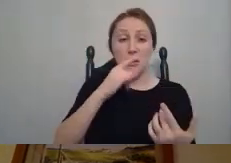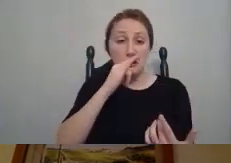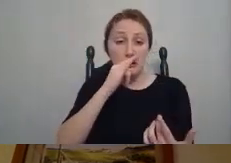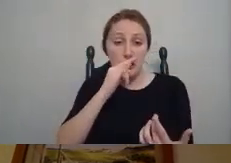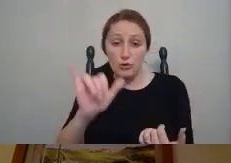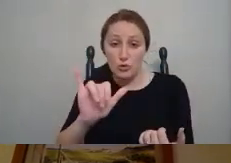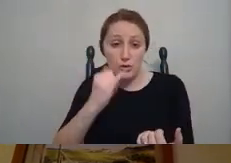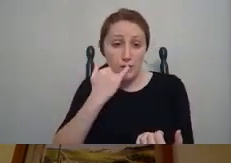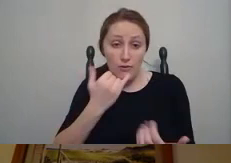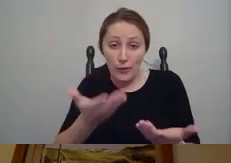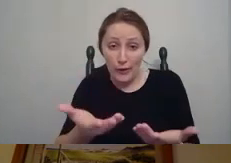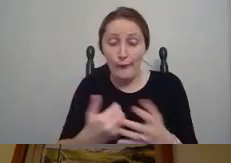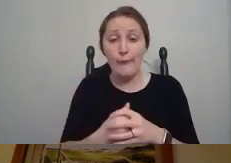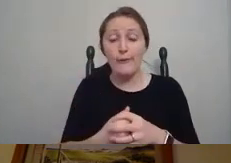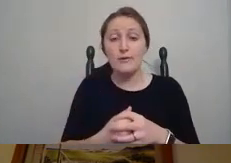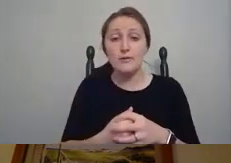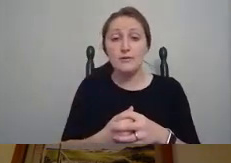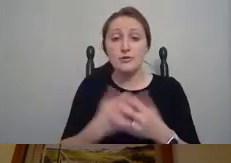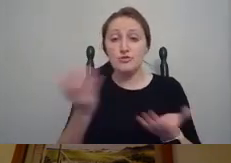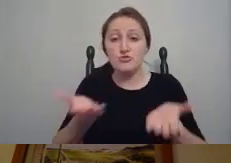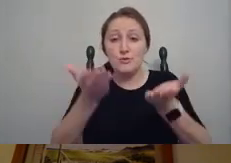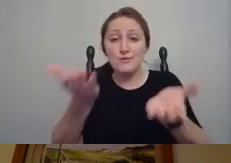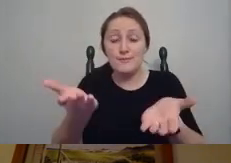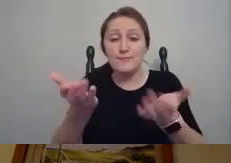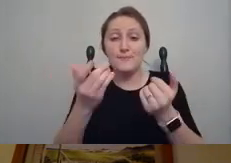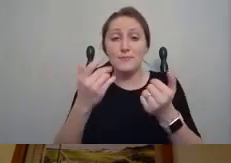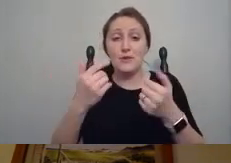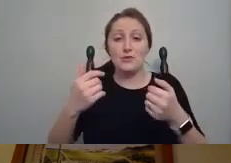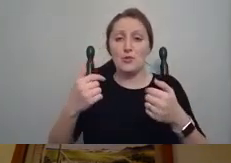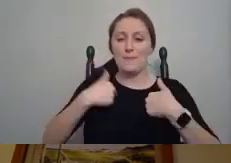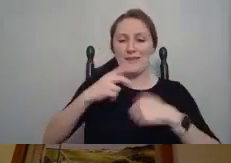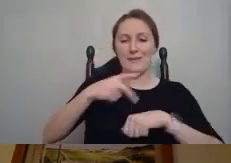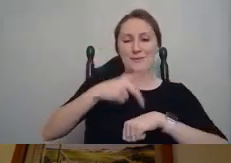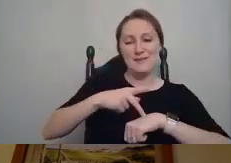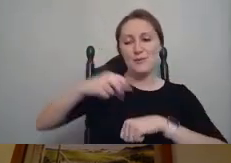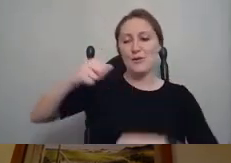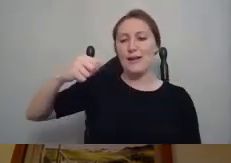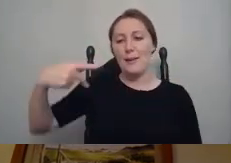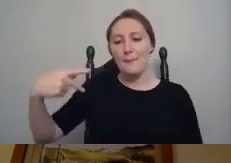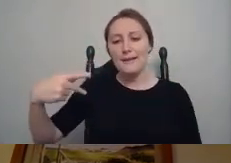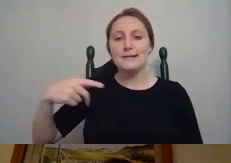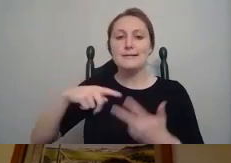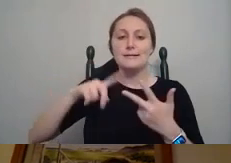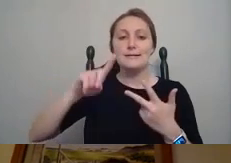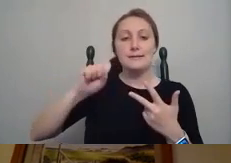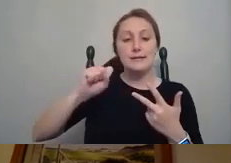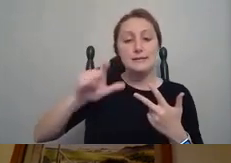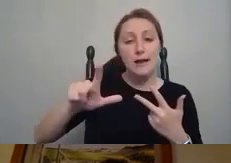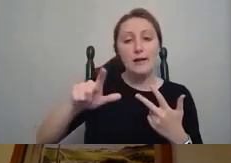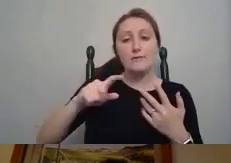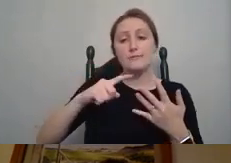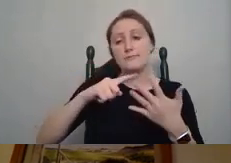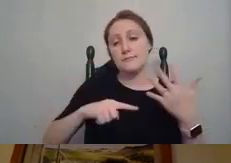could raise up so that me as the principal, our APs and our DSL and any of the teachers that are with